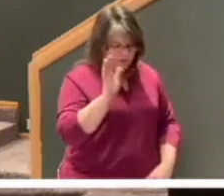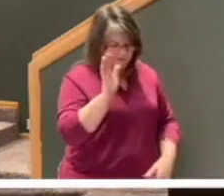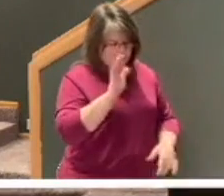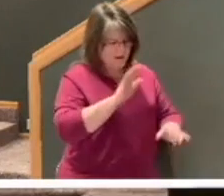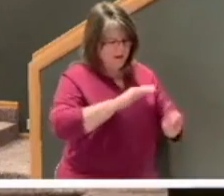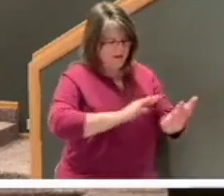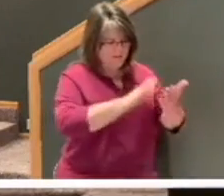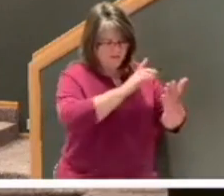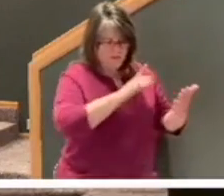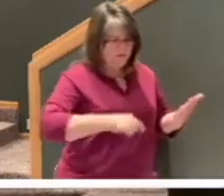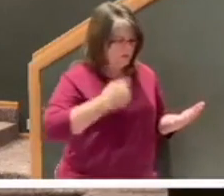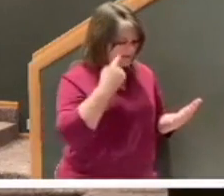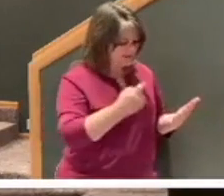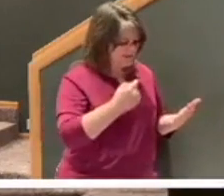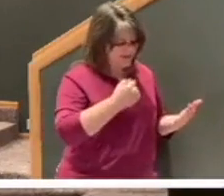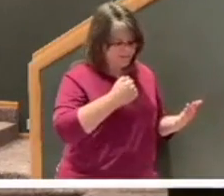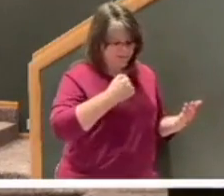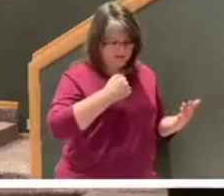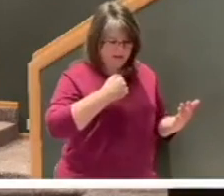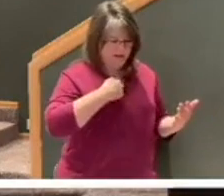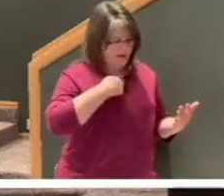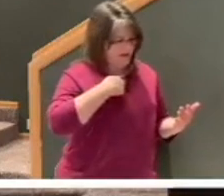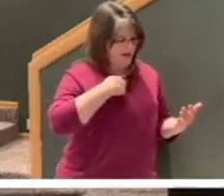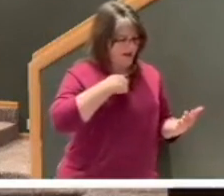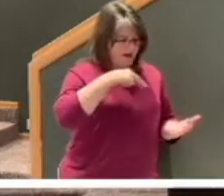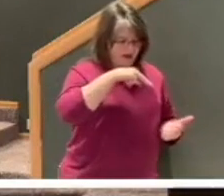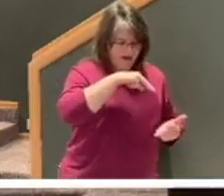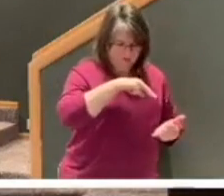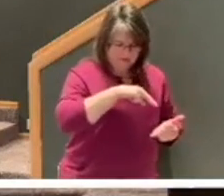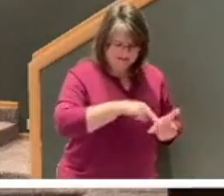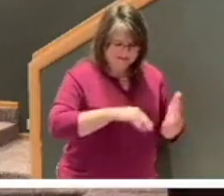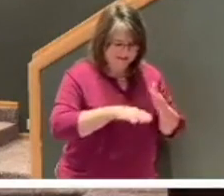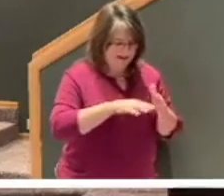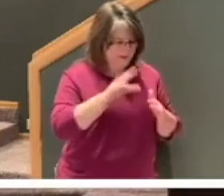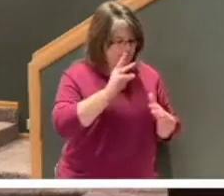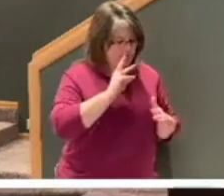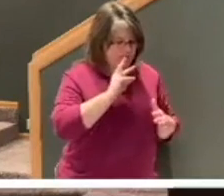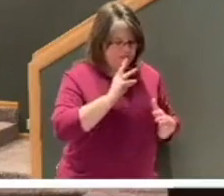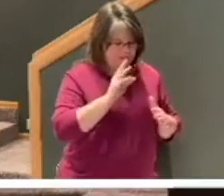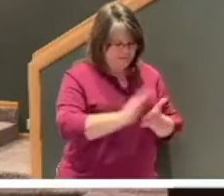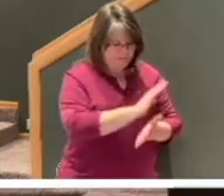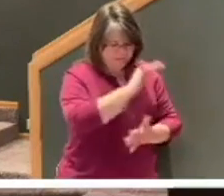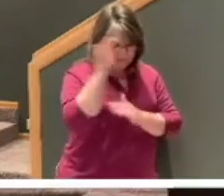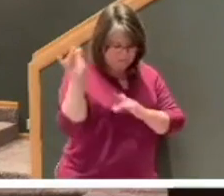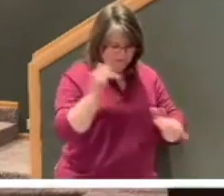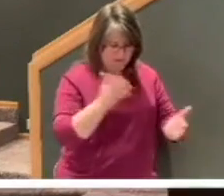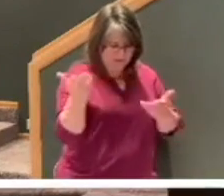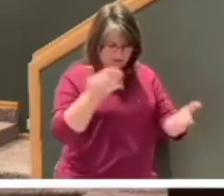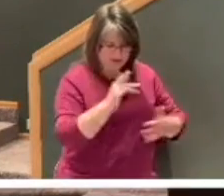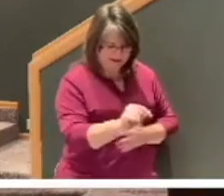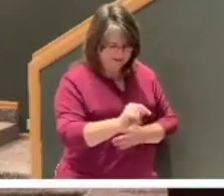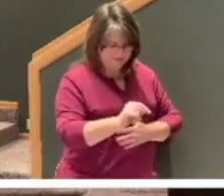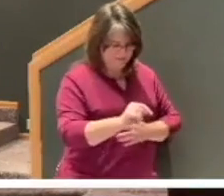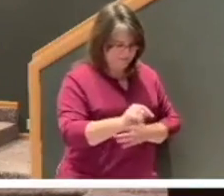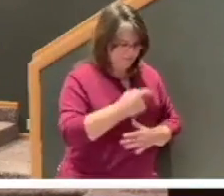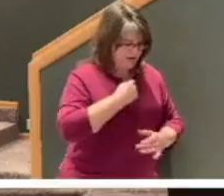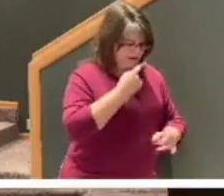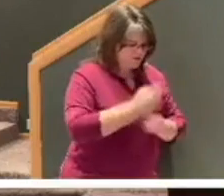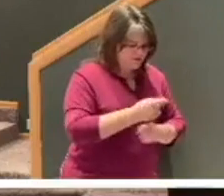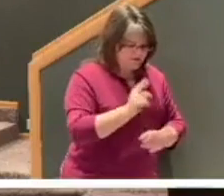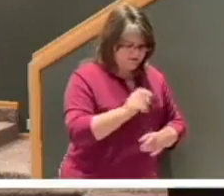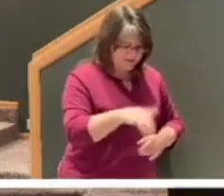the Lord and say, I'm going to stand under the spout where that glory comes out, God. Come on and bring it. I just need